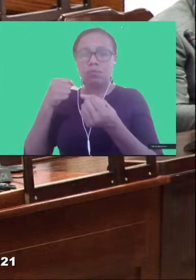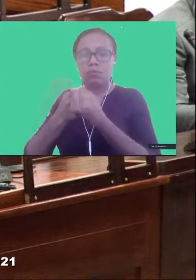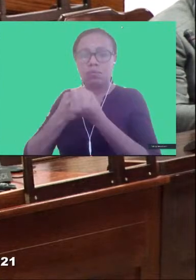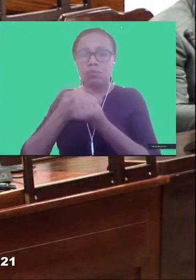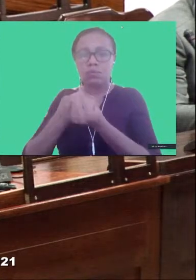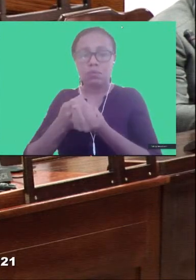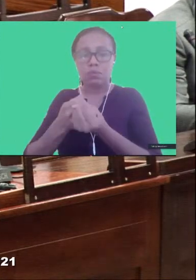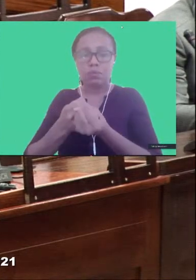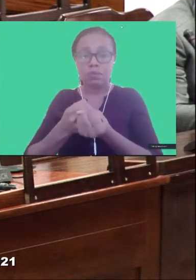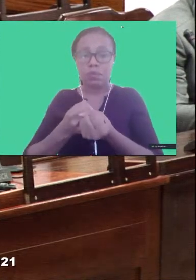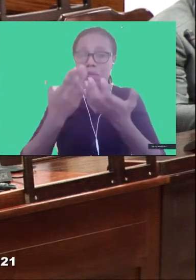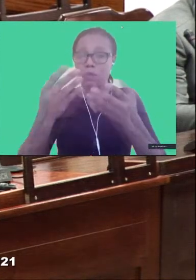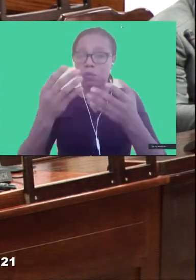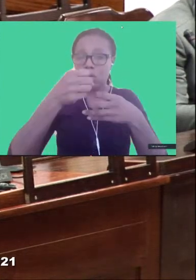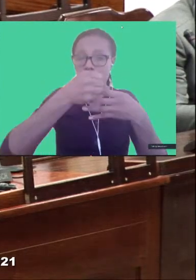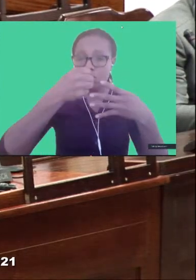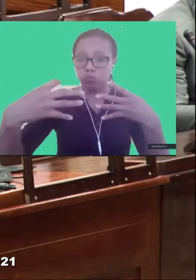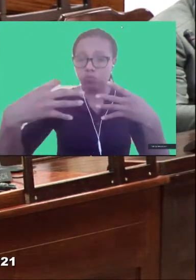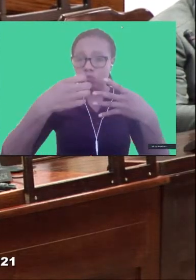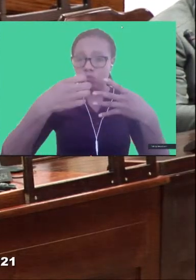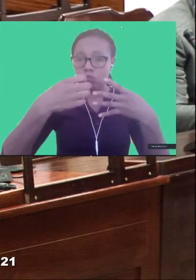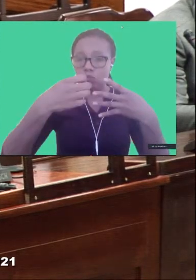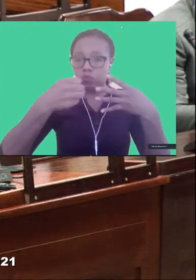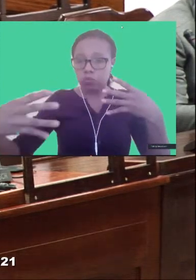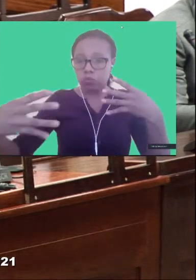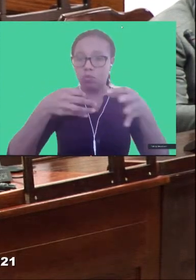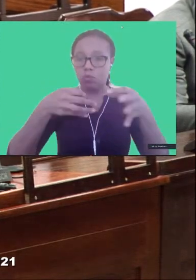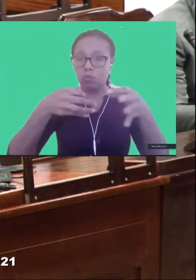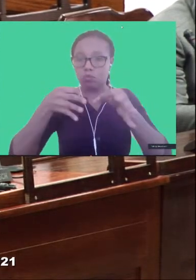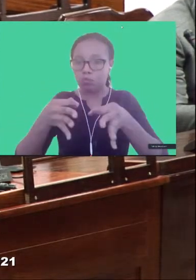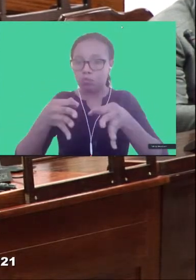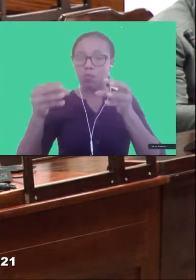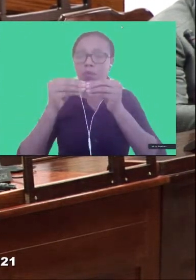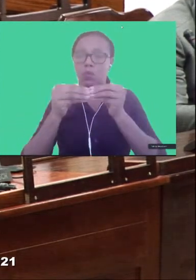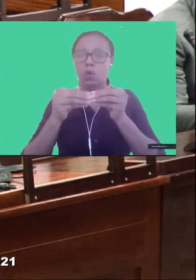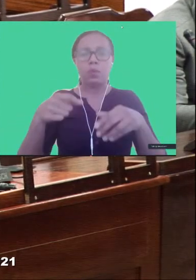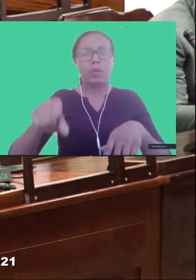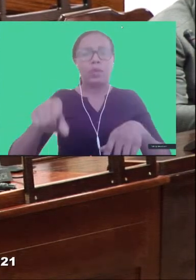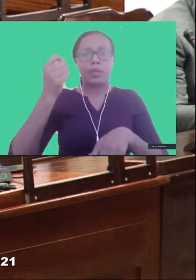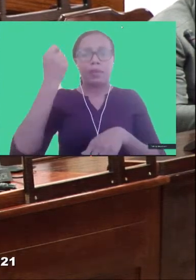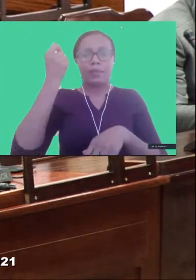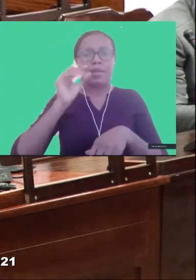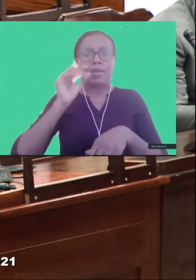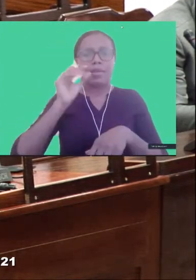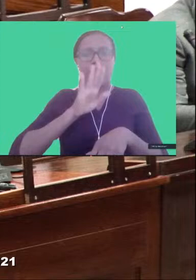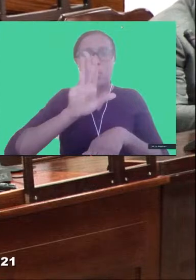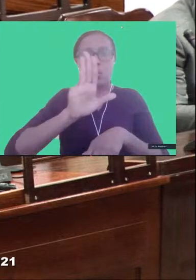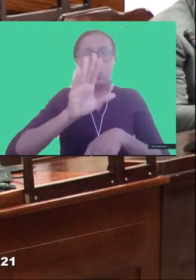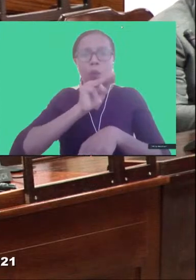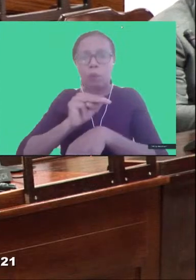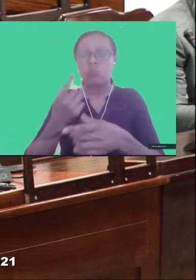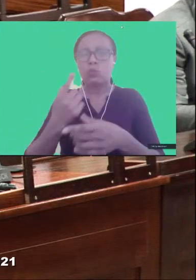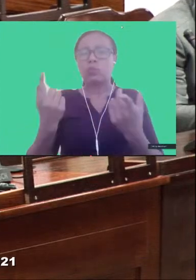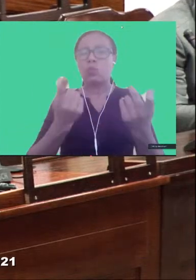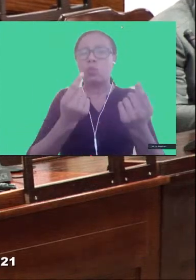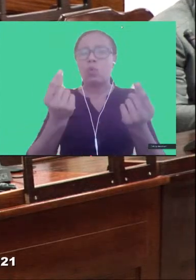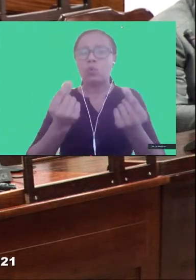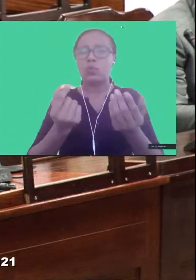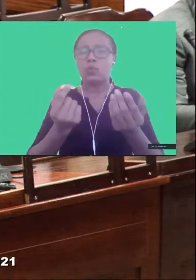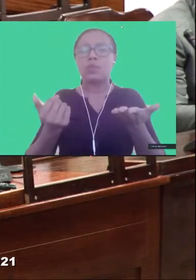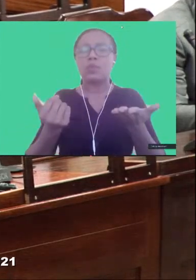that we can have a fulsome understanding of where your ministry is going to reduce the fossil fuel in this country. Thank